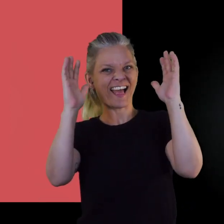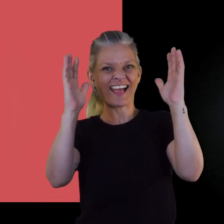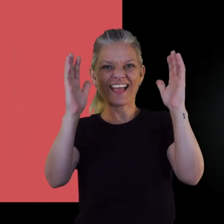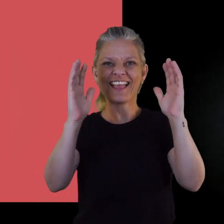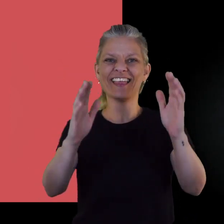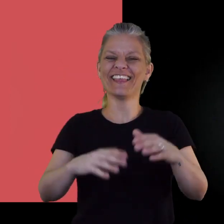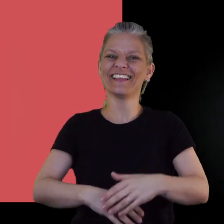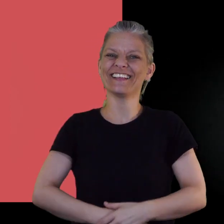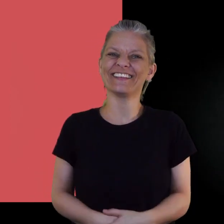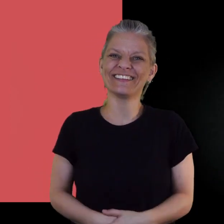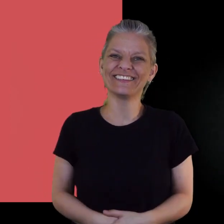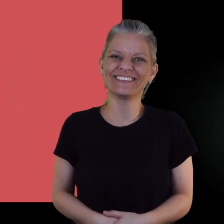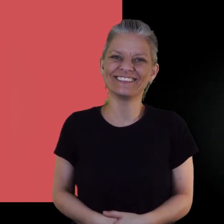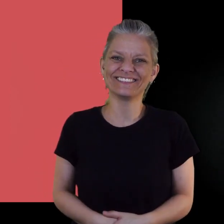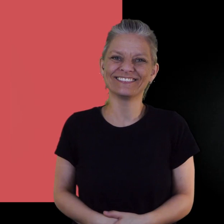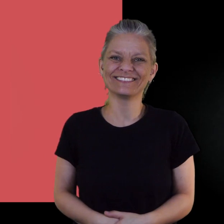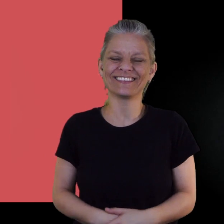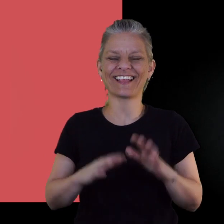yeah.